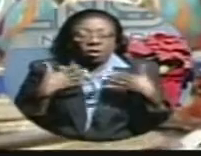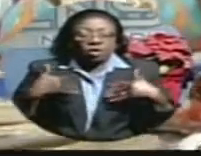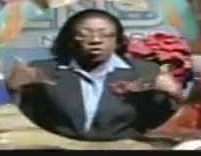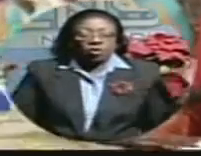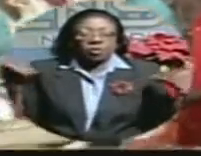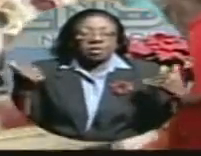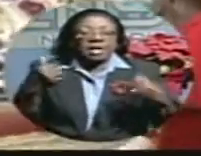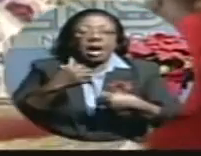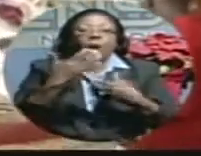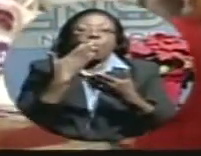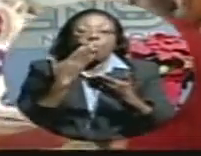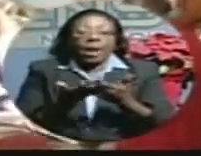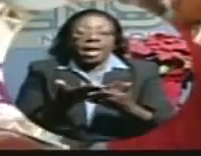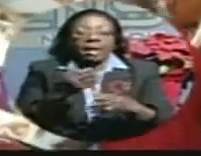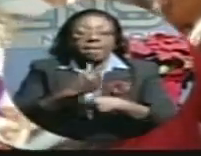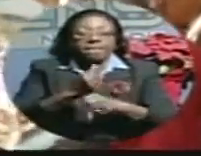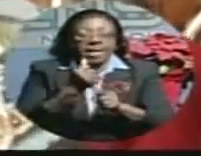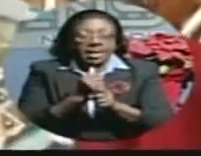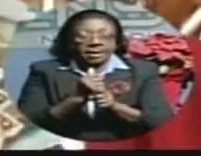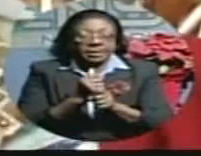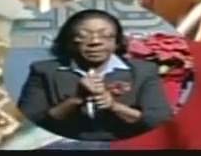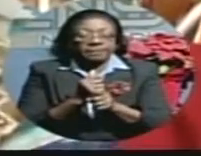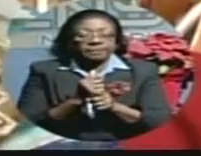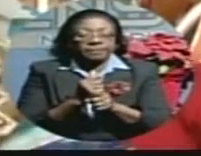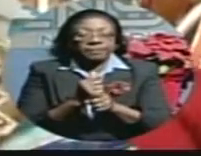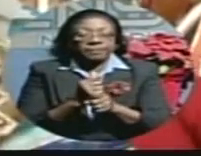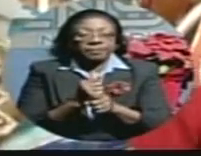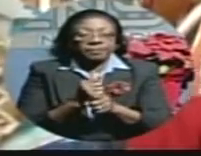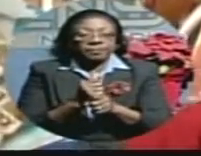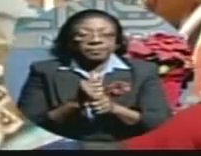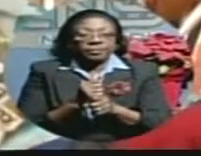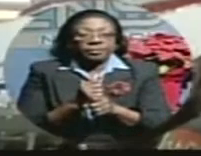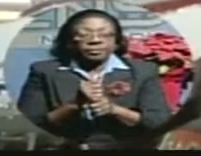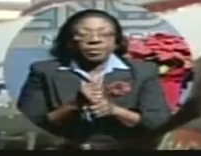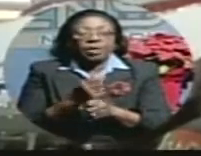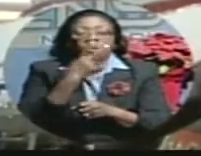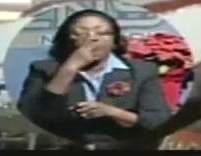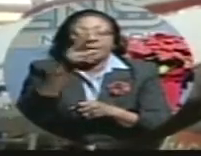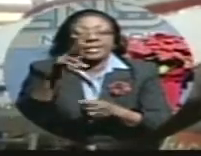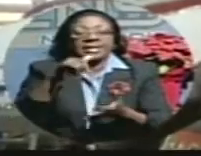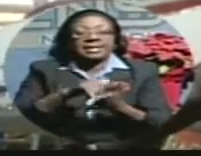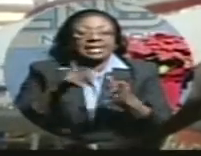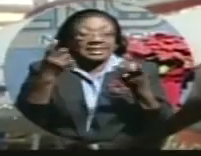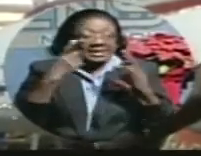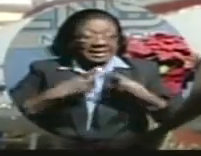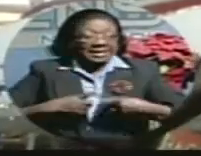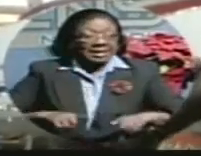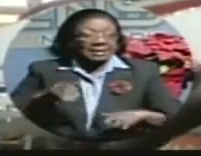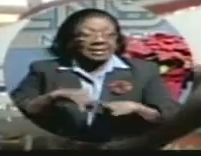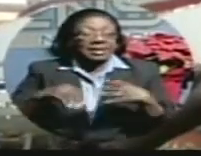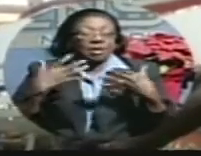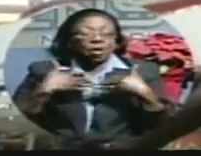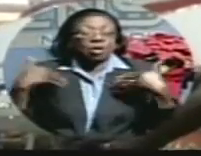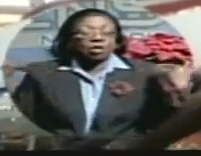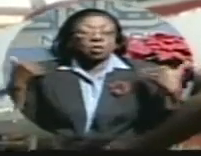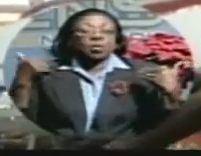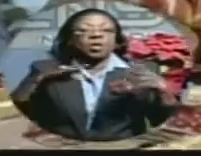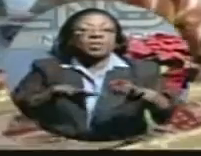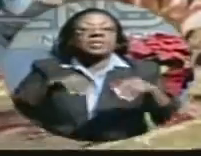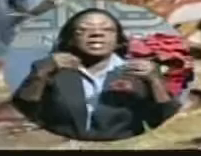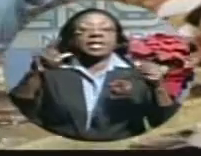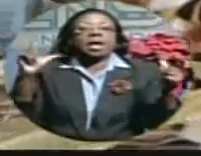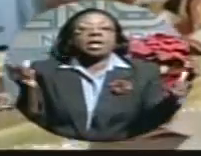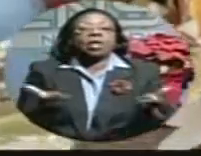shortcuts. We take our craft very serious. And you would see that the details in these costumes would have taken a lot of